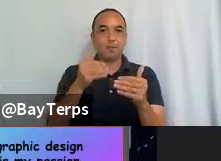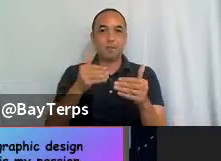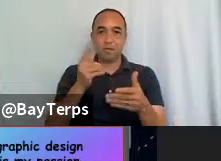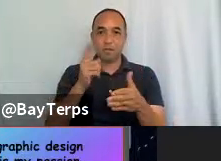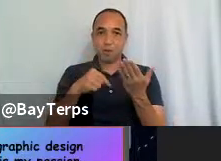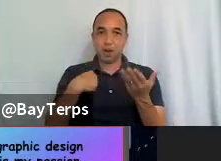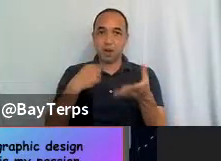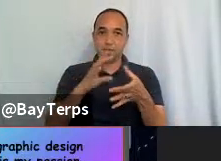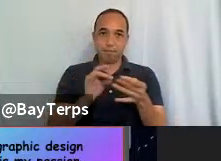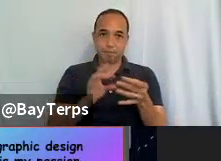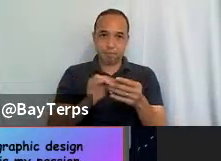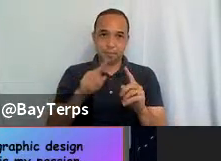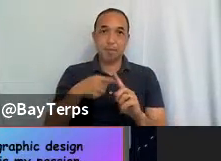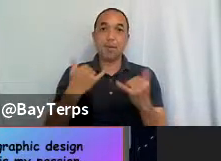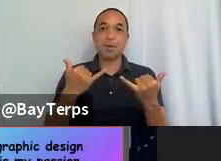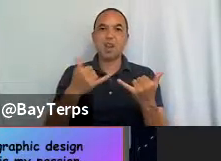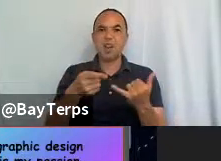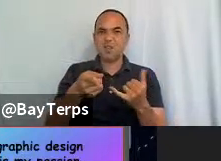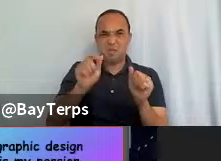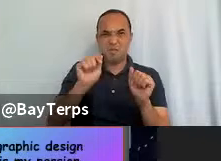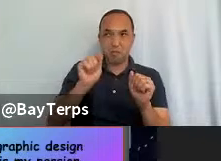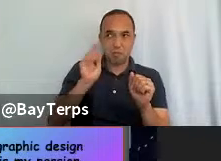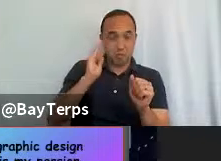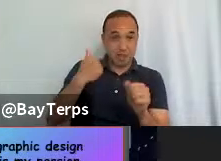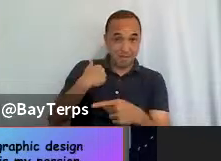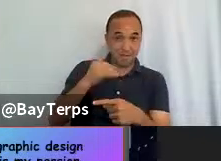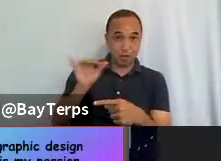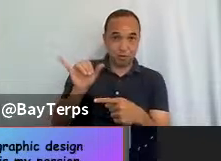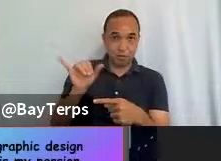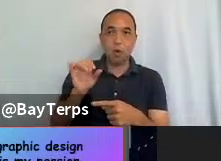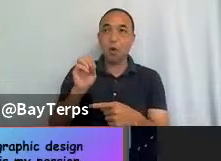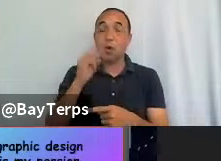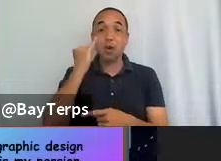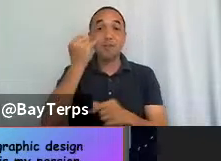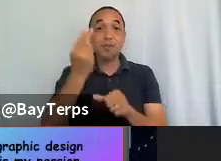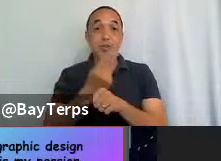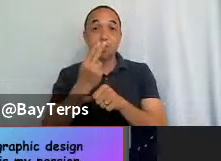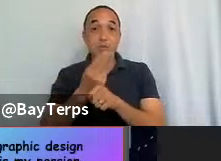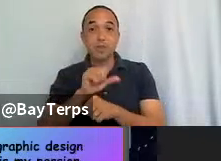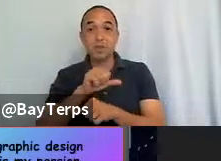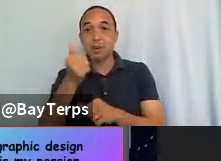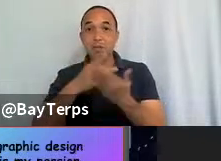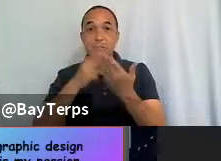have access to. Even if you're using a program like GIMP,